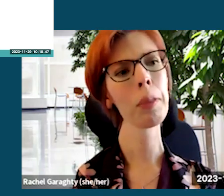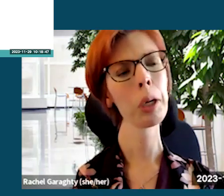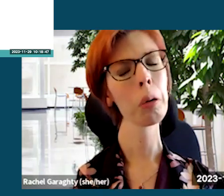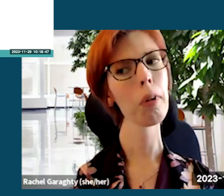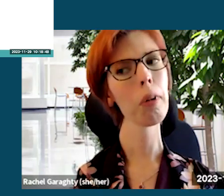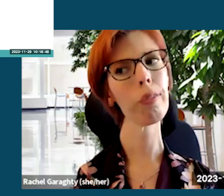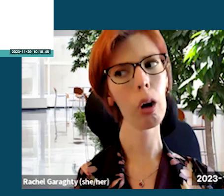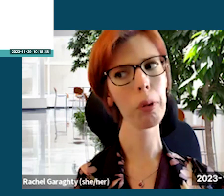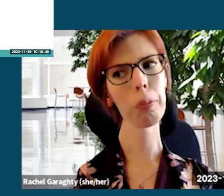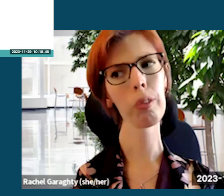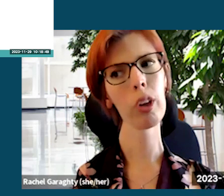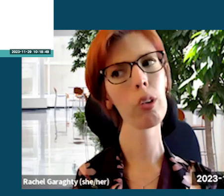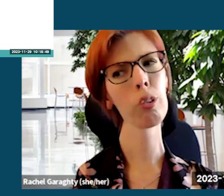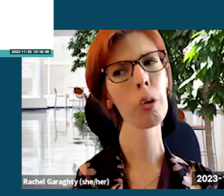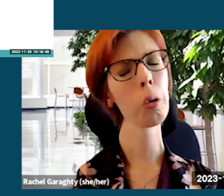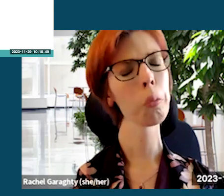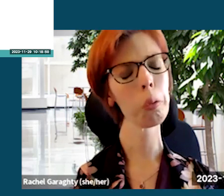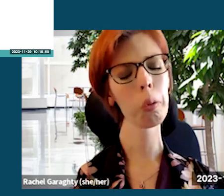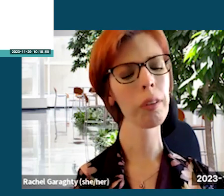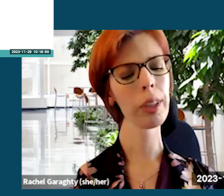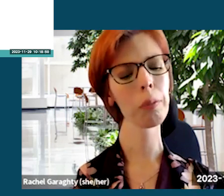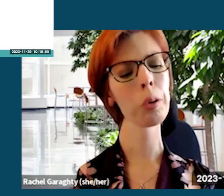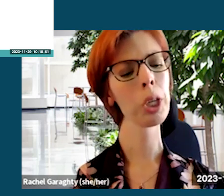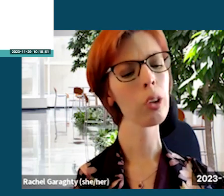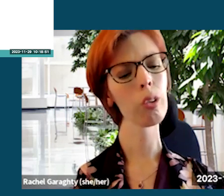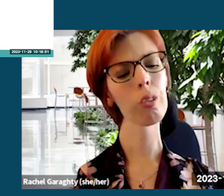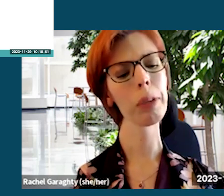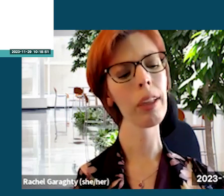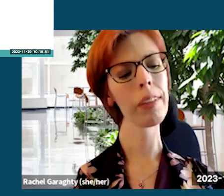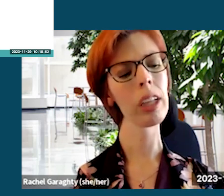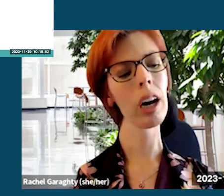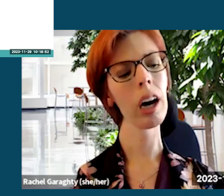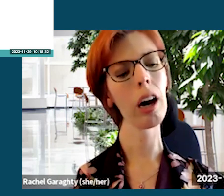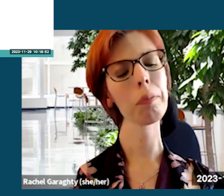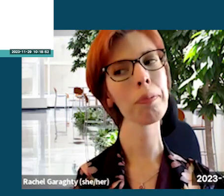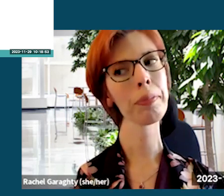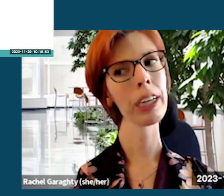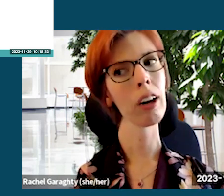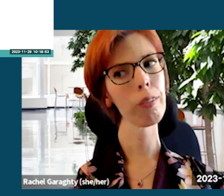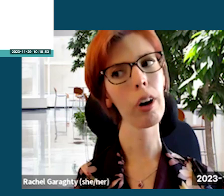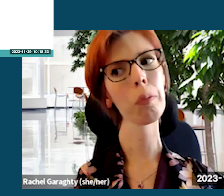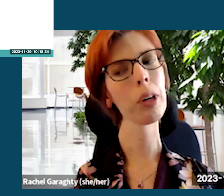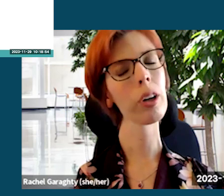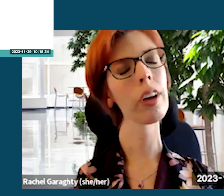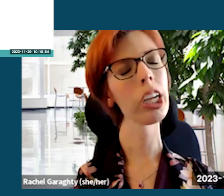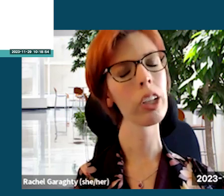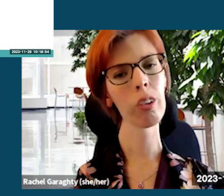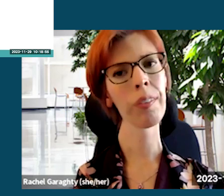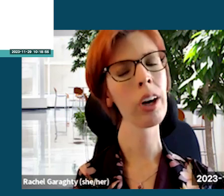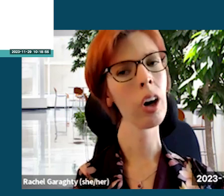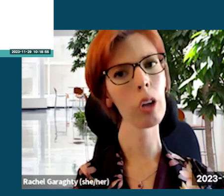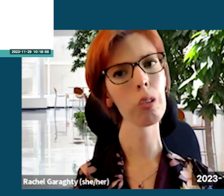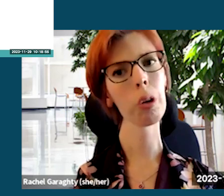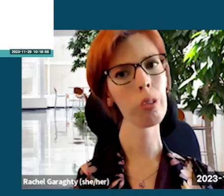differently. But for our purposes, we're going to think about disability from